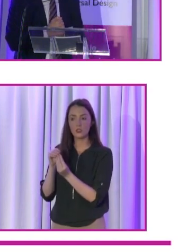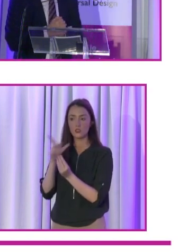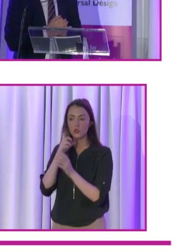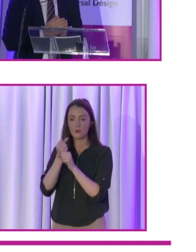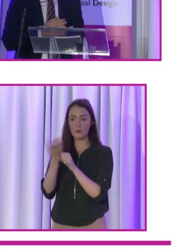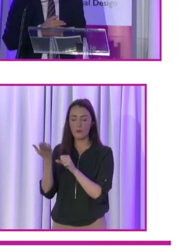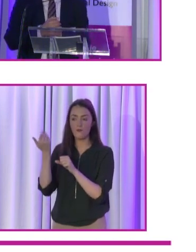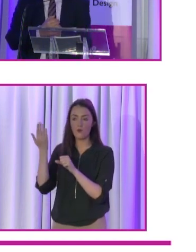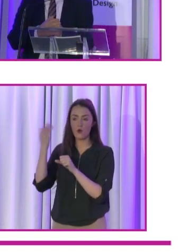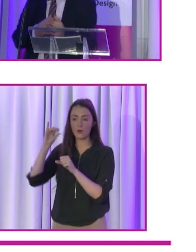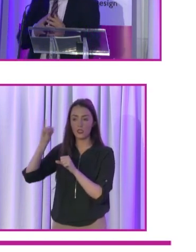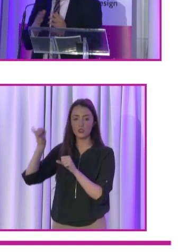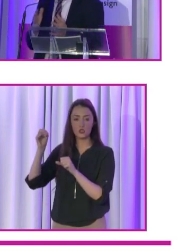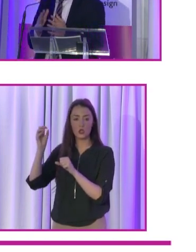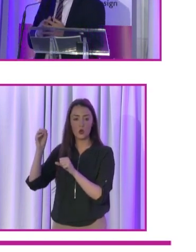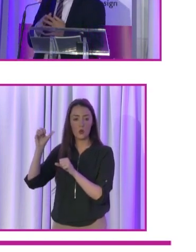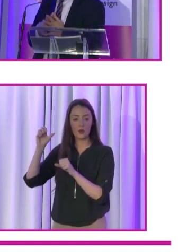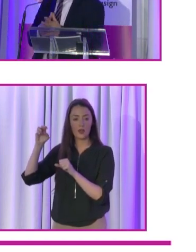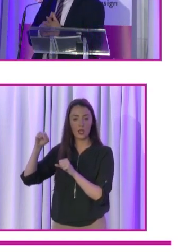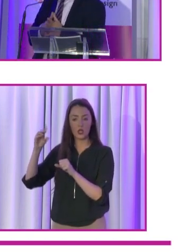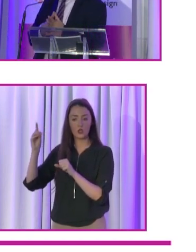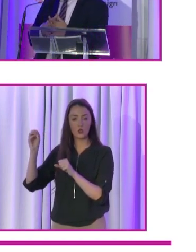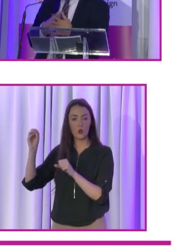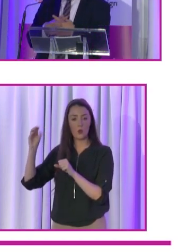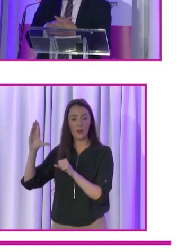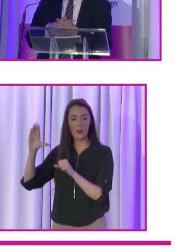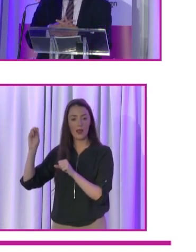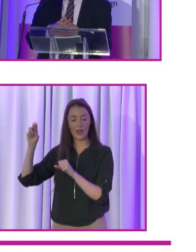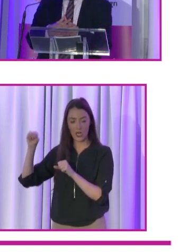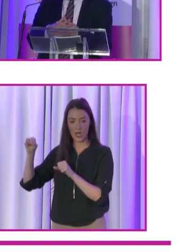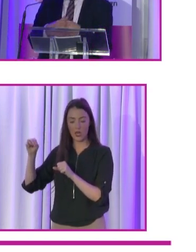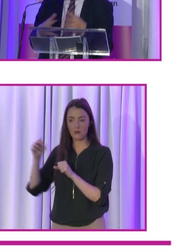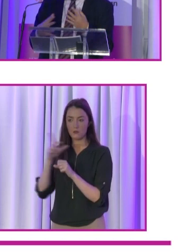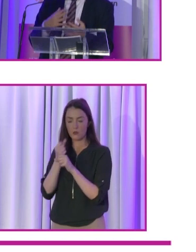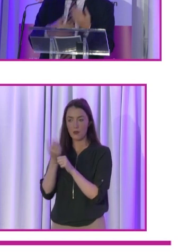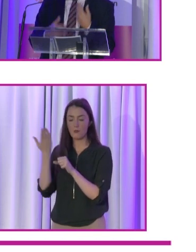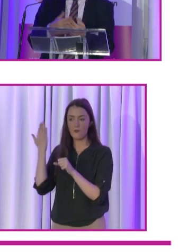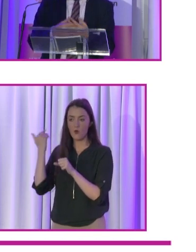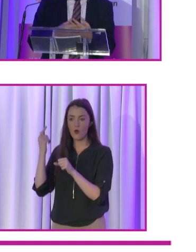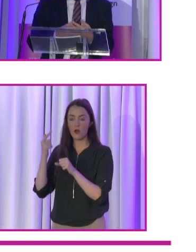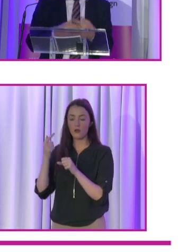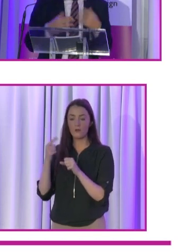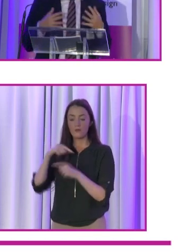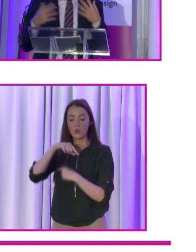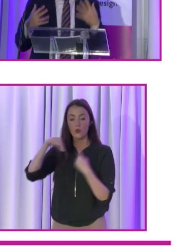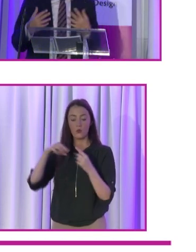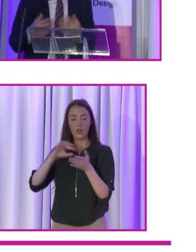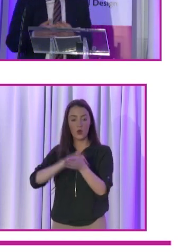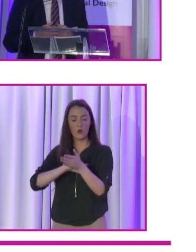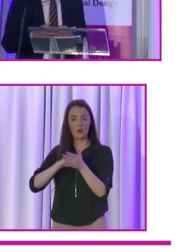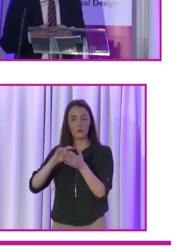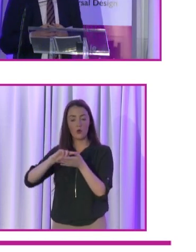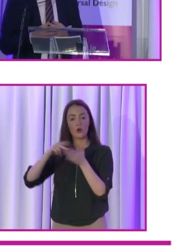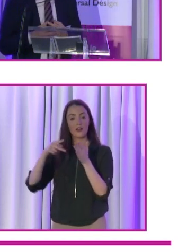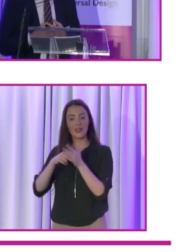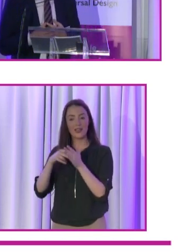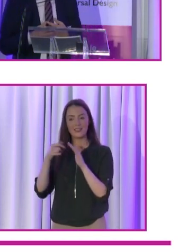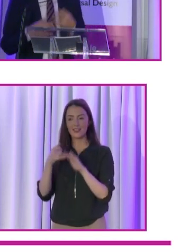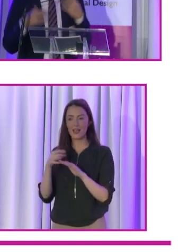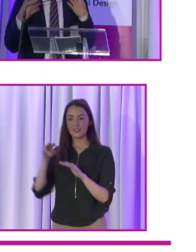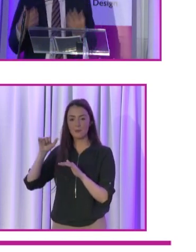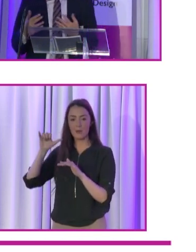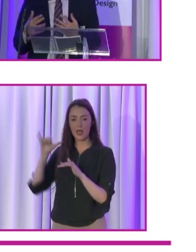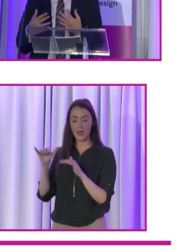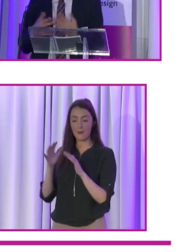up by John Dolan before. Our we organized last May a big conference in the